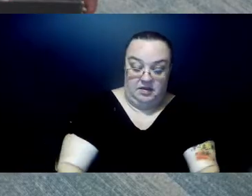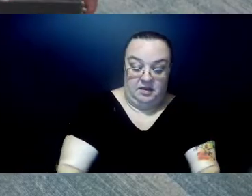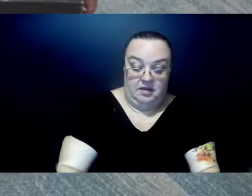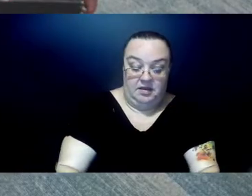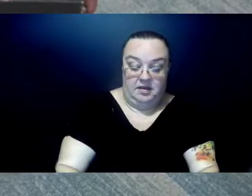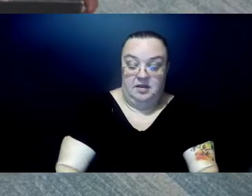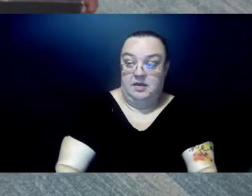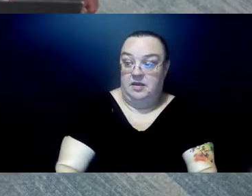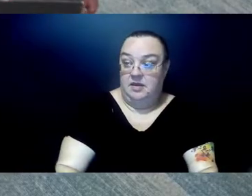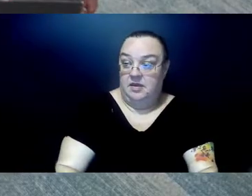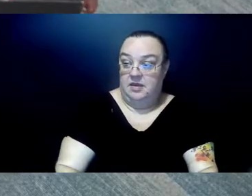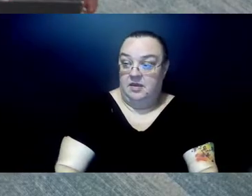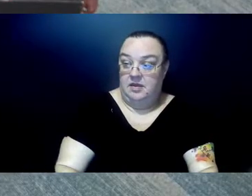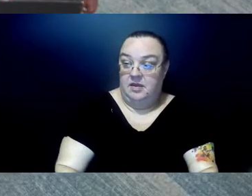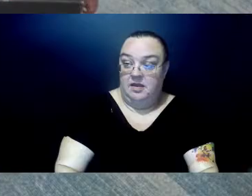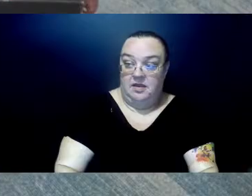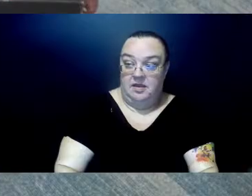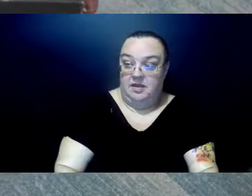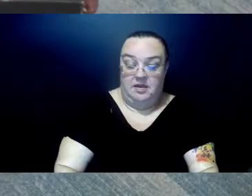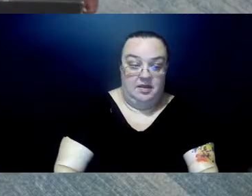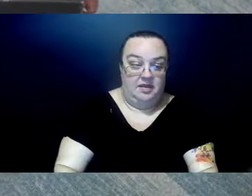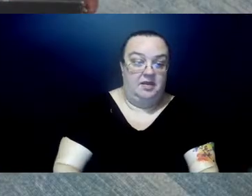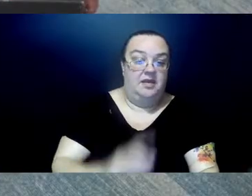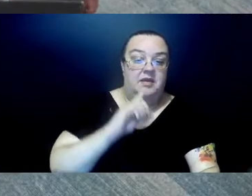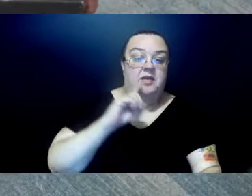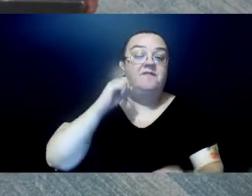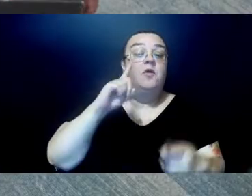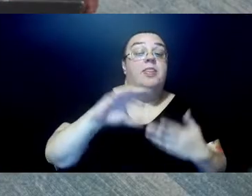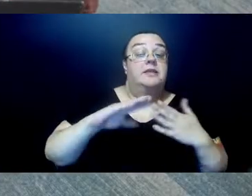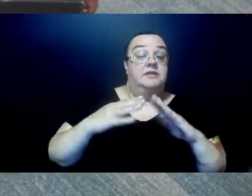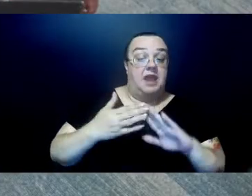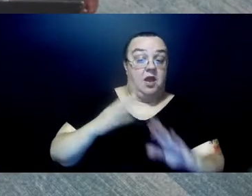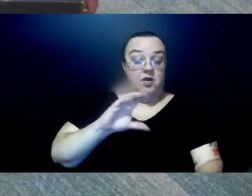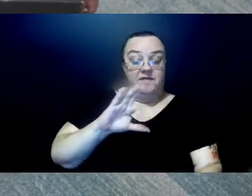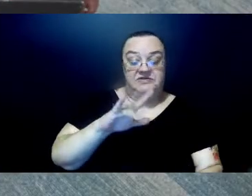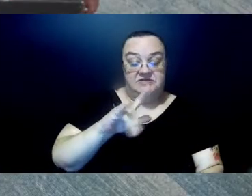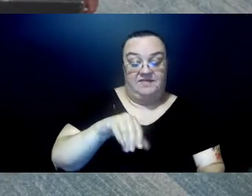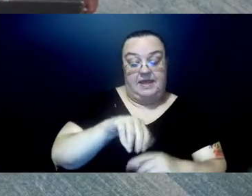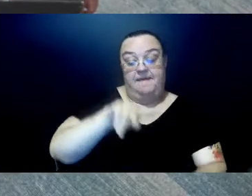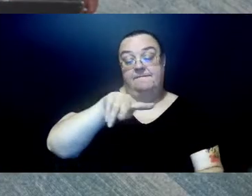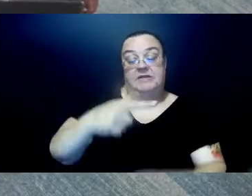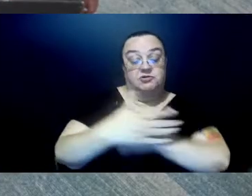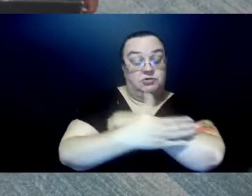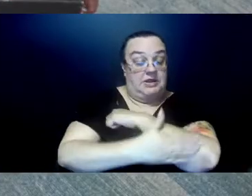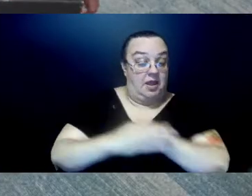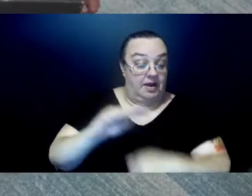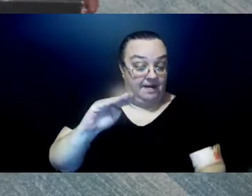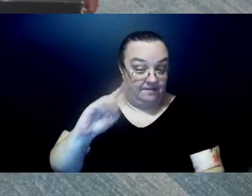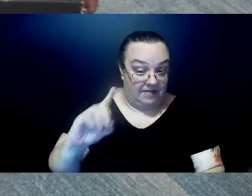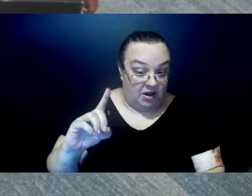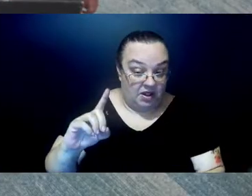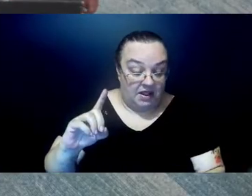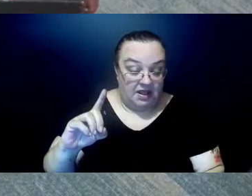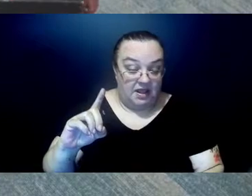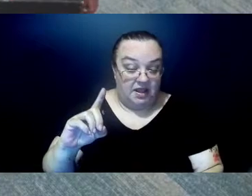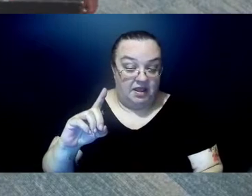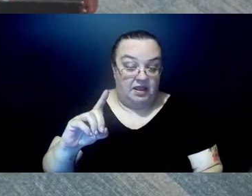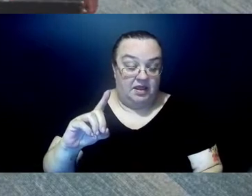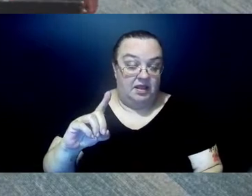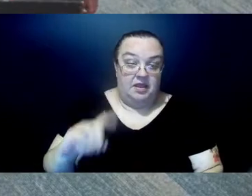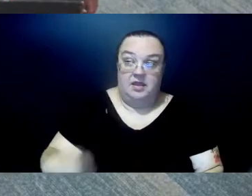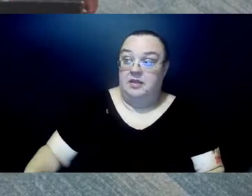of Cheverly, Prince George's County, Maryland, for the town of Cheverly, Cheverly, Maryland, without partiality or prejudice, without